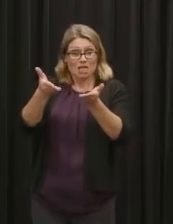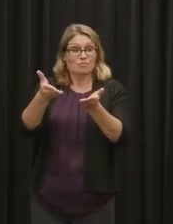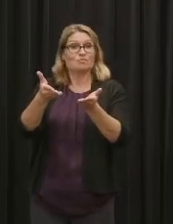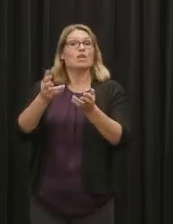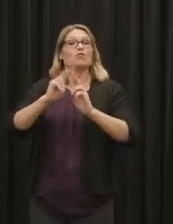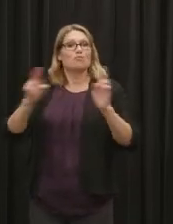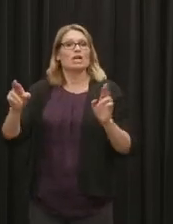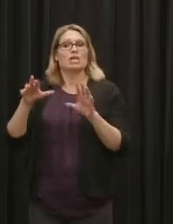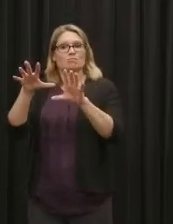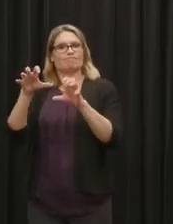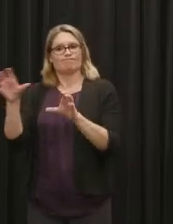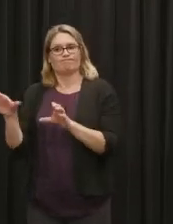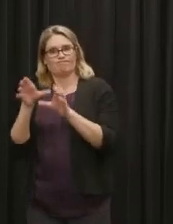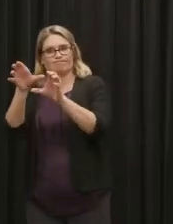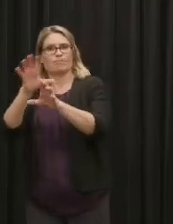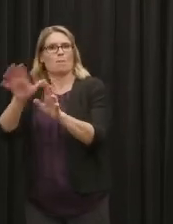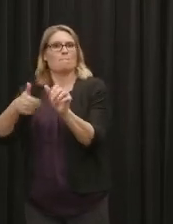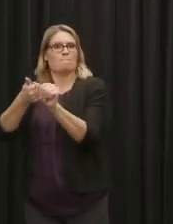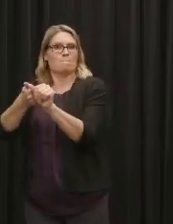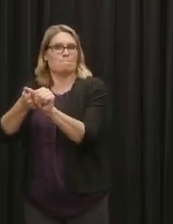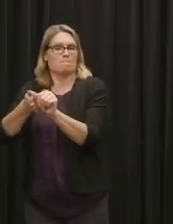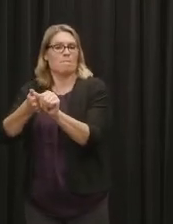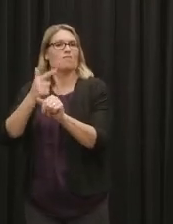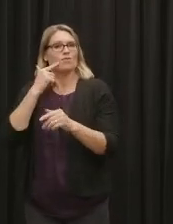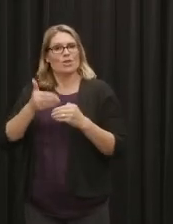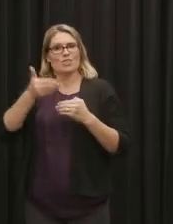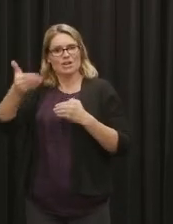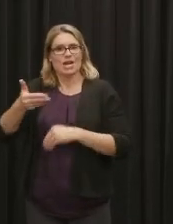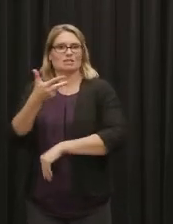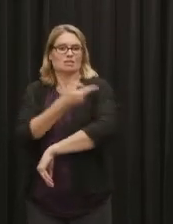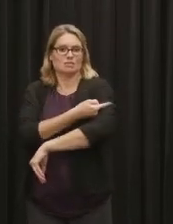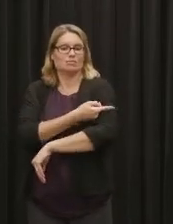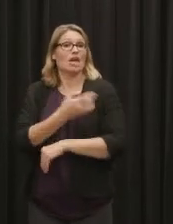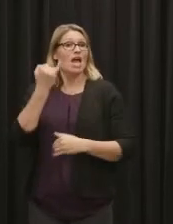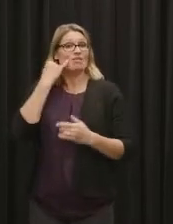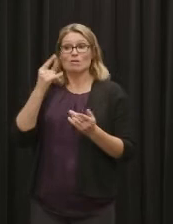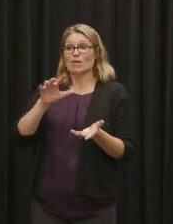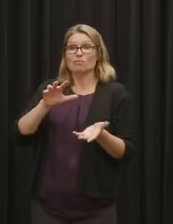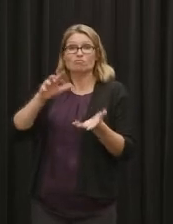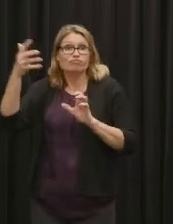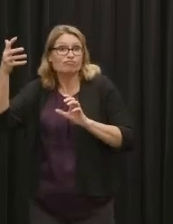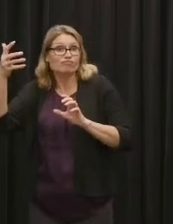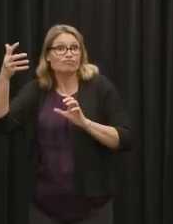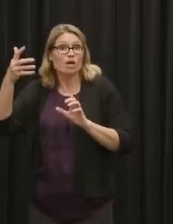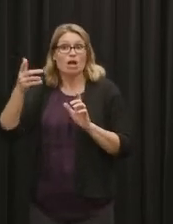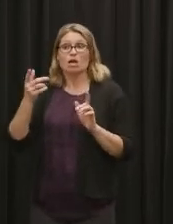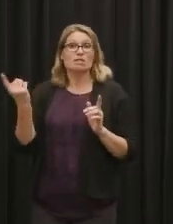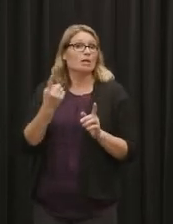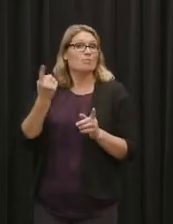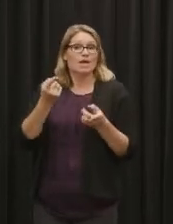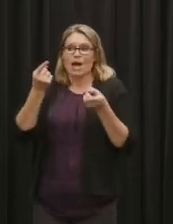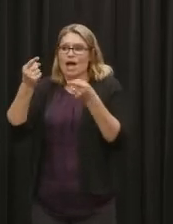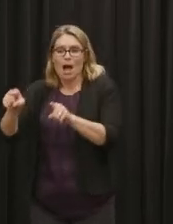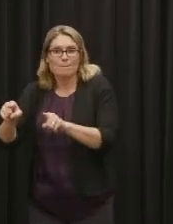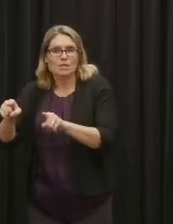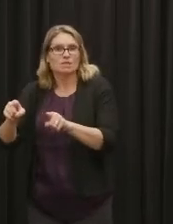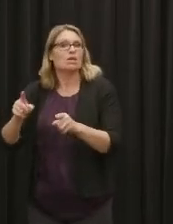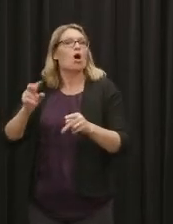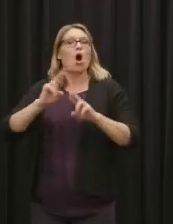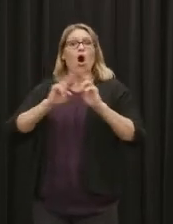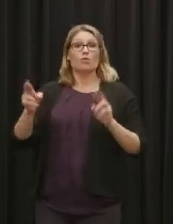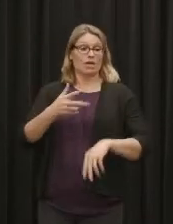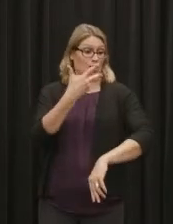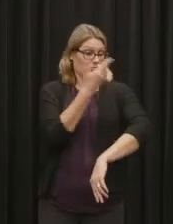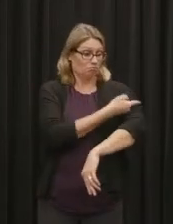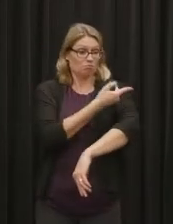there are supply chain interruptions or weather delays or whatever it might be, so that we can be assured that those that